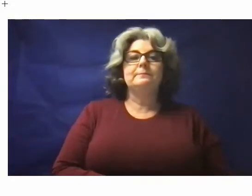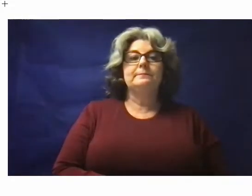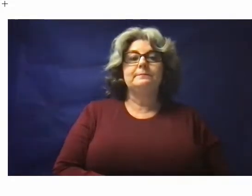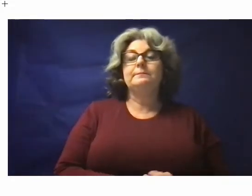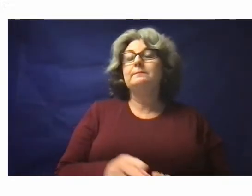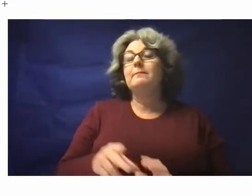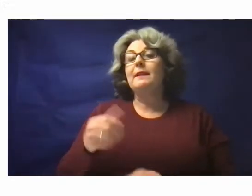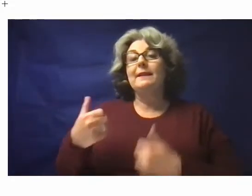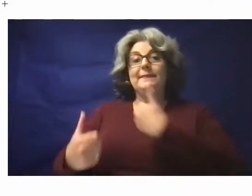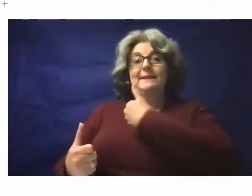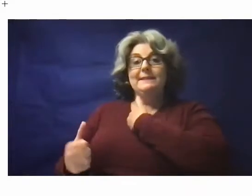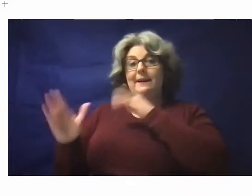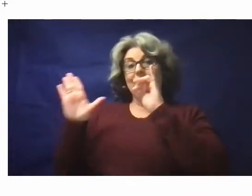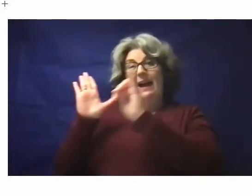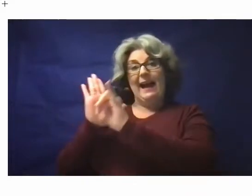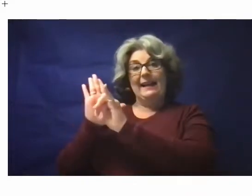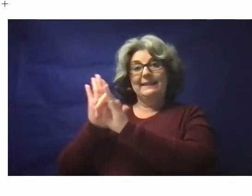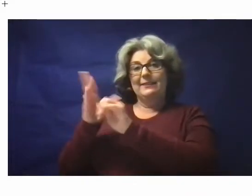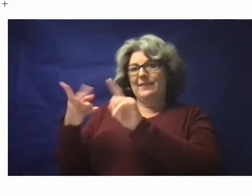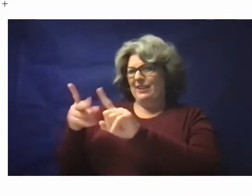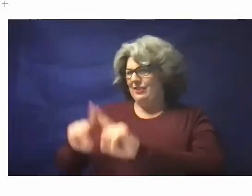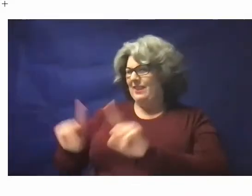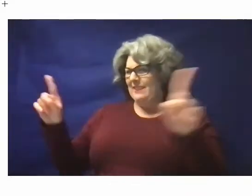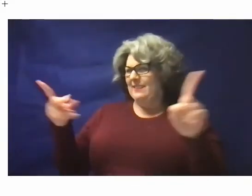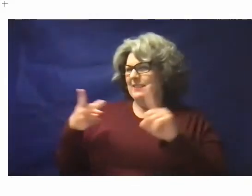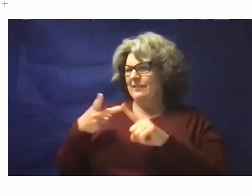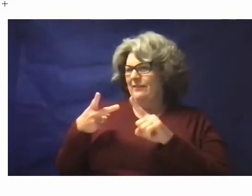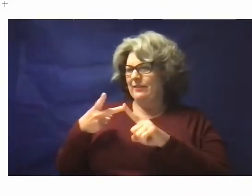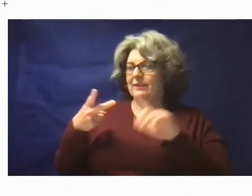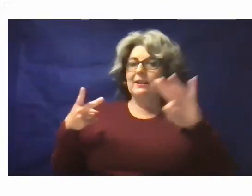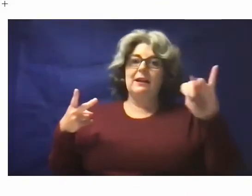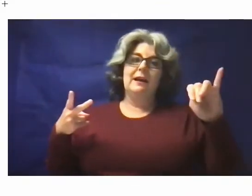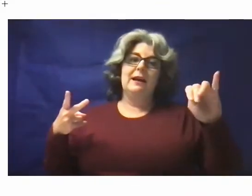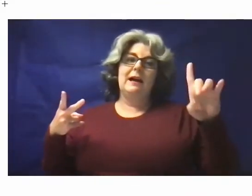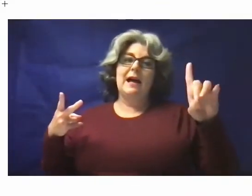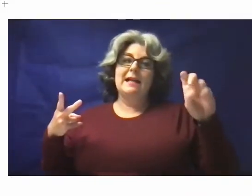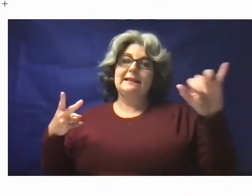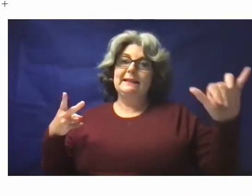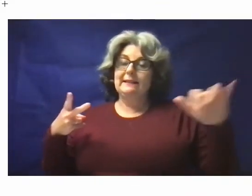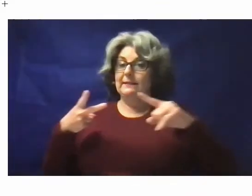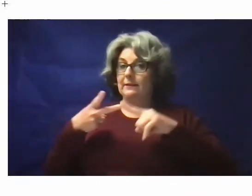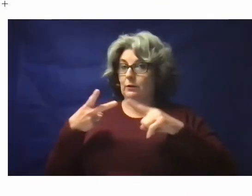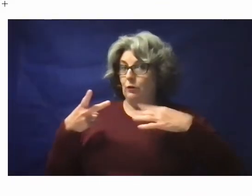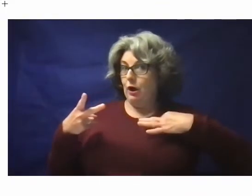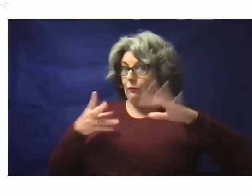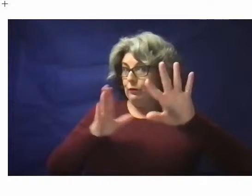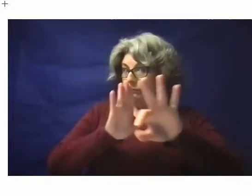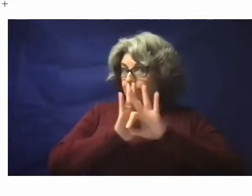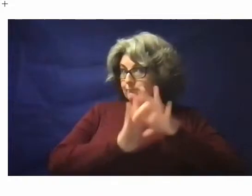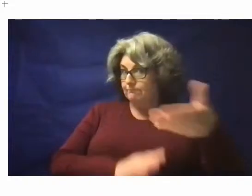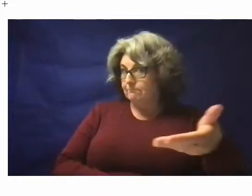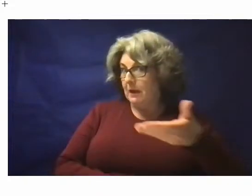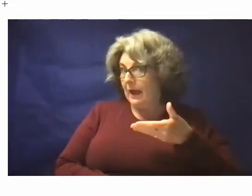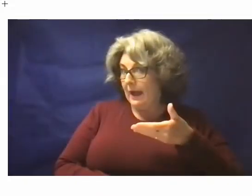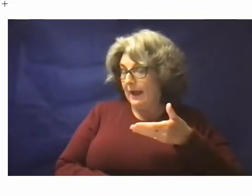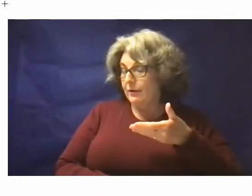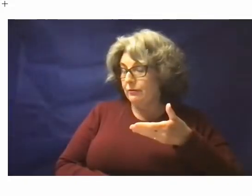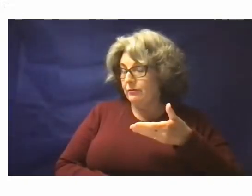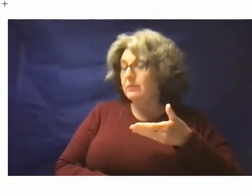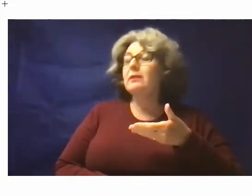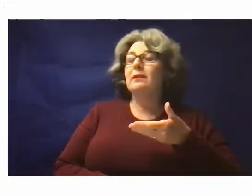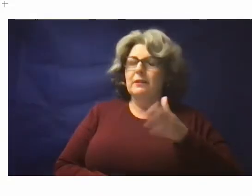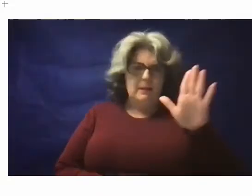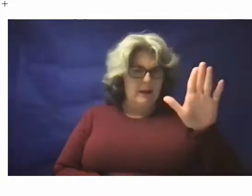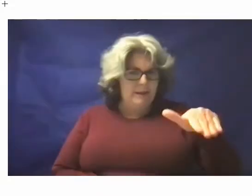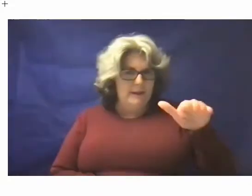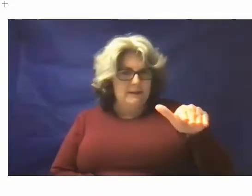self-identification piece is actually different, and that's an option that you can do once you're appointed. So that's if a hiring manager comes back to you, you've